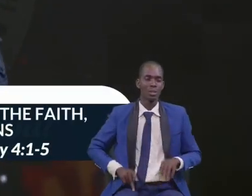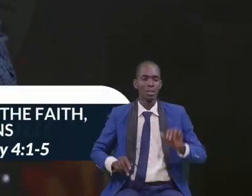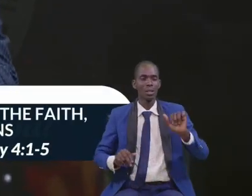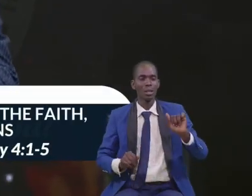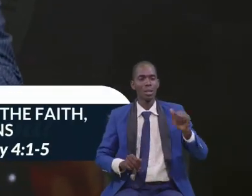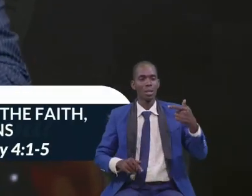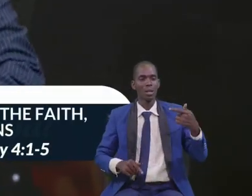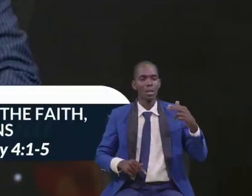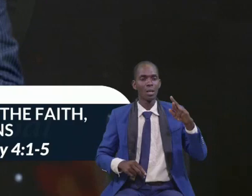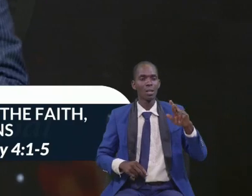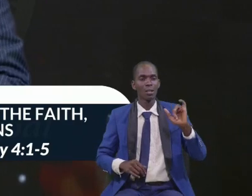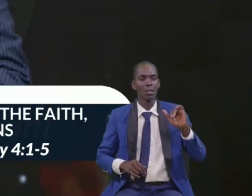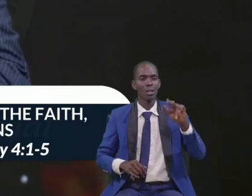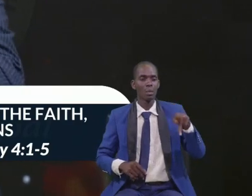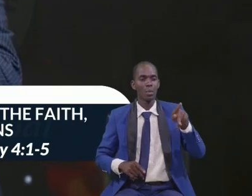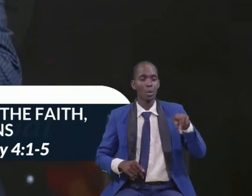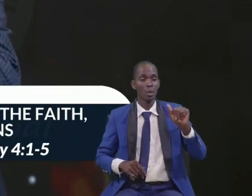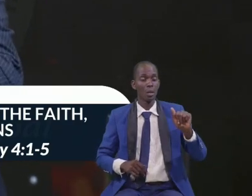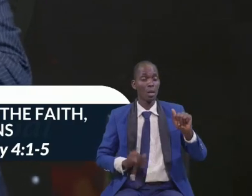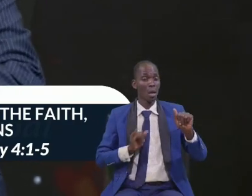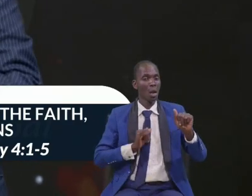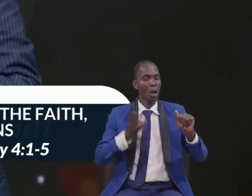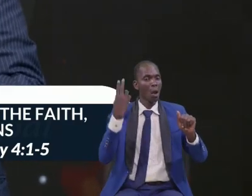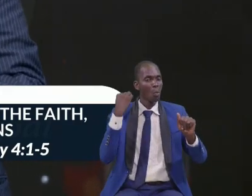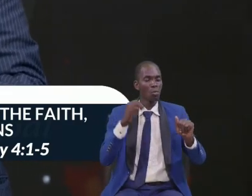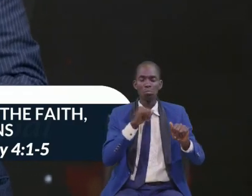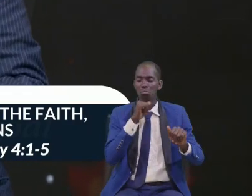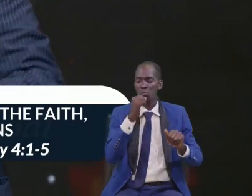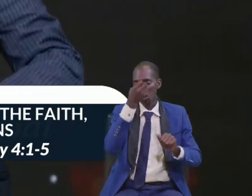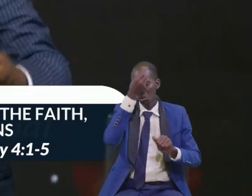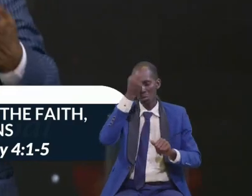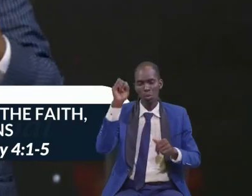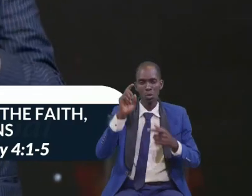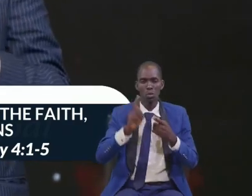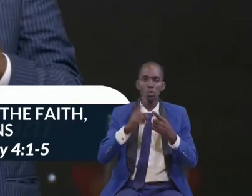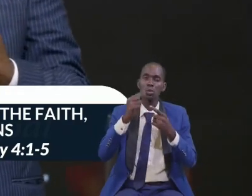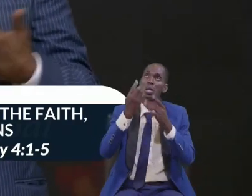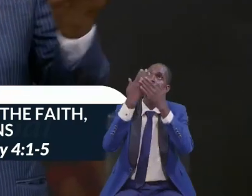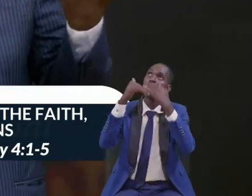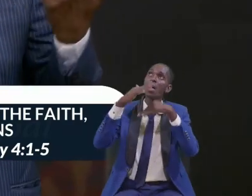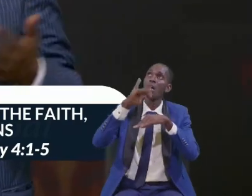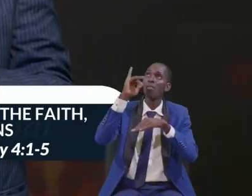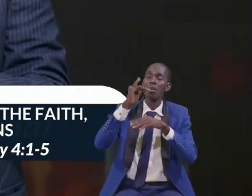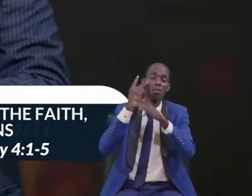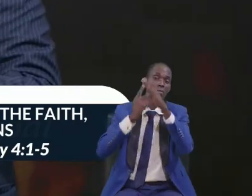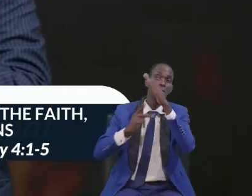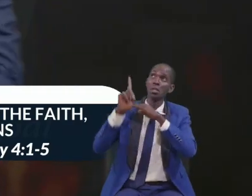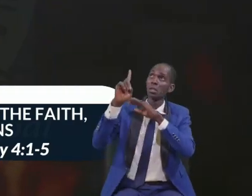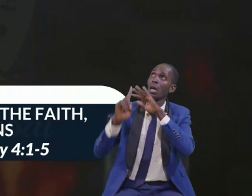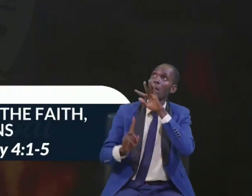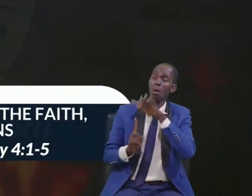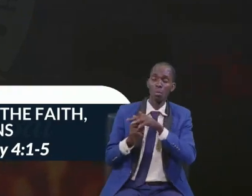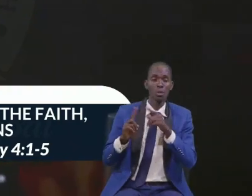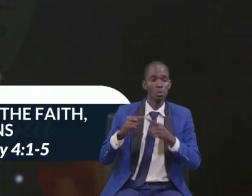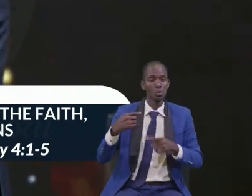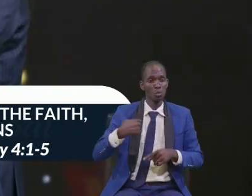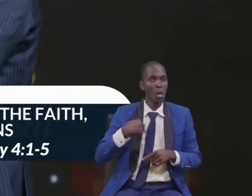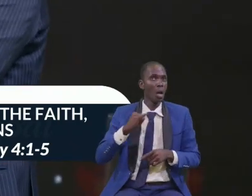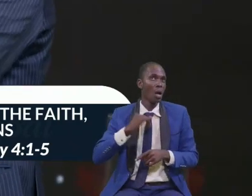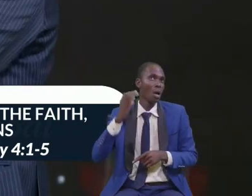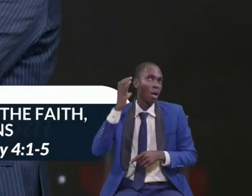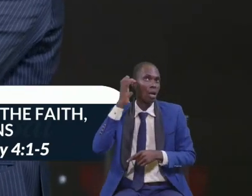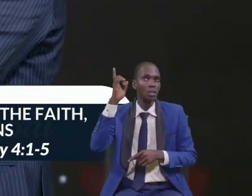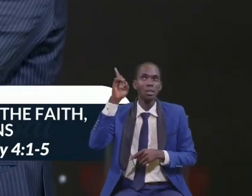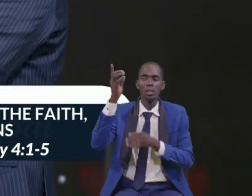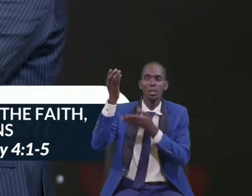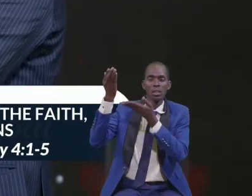not disobedient unto the heavenly vision. He appeared unto me. I heard him. He gave me a